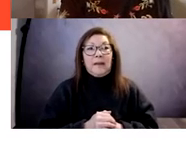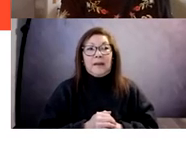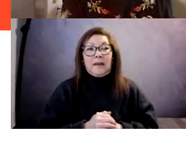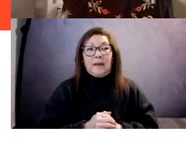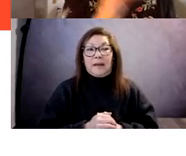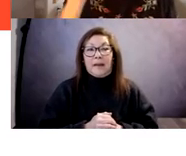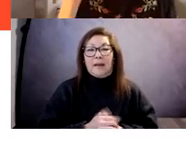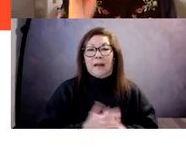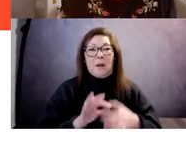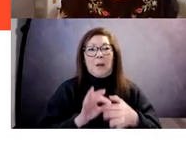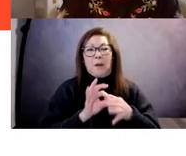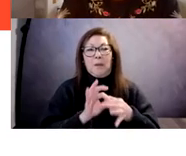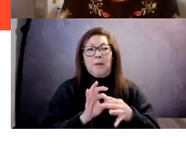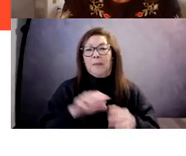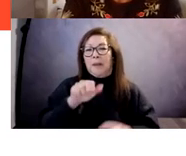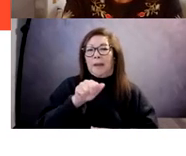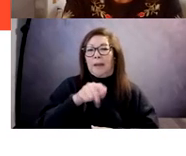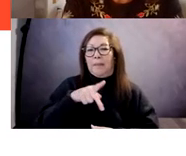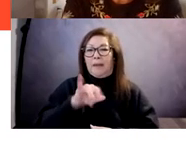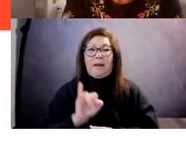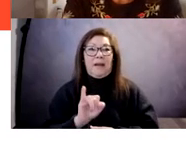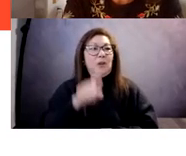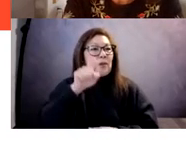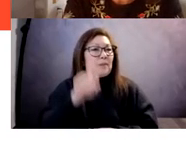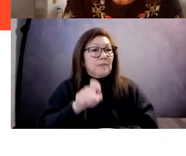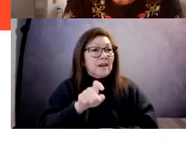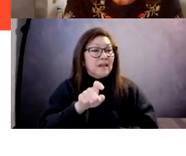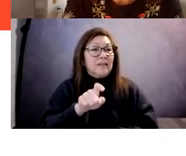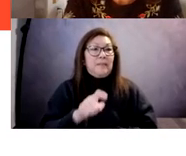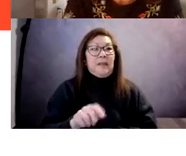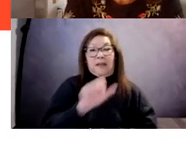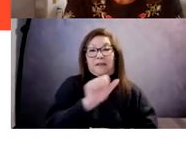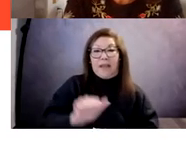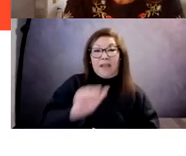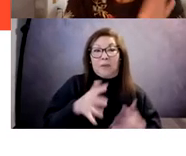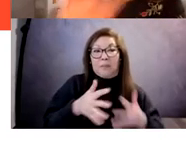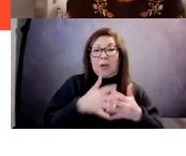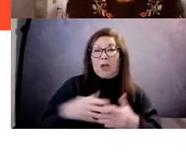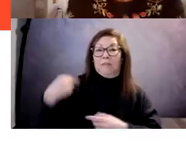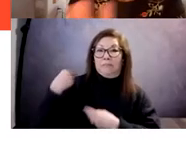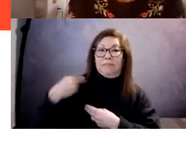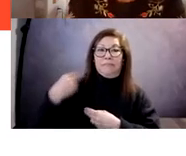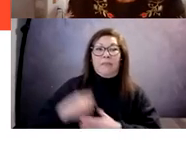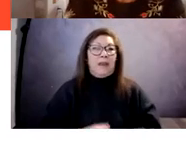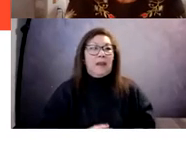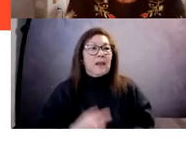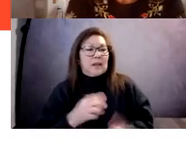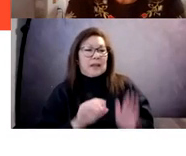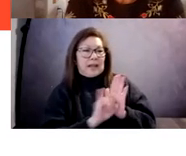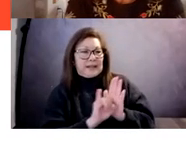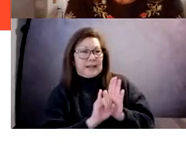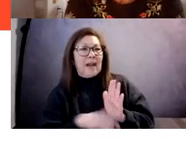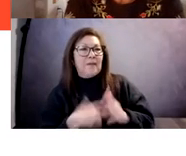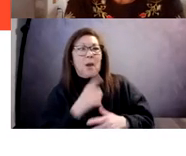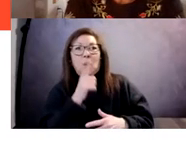in terms of AAPI, so you must be of Asian heritage, and you can identify that